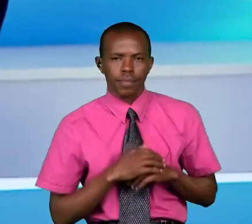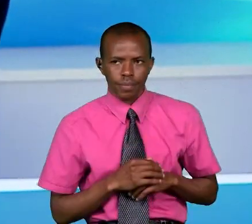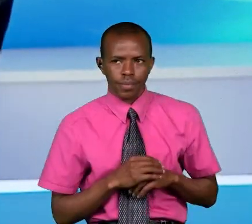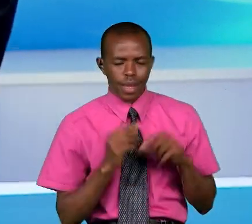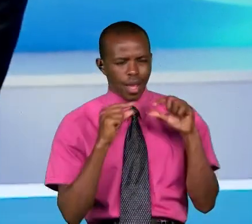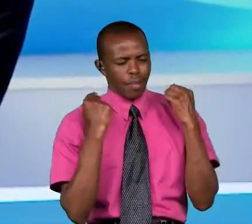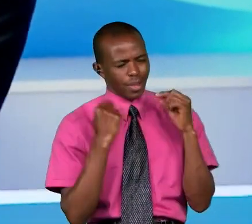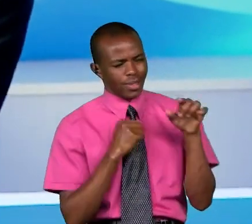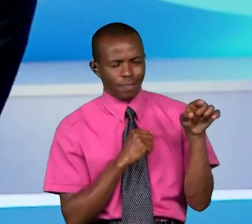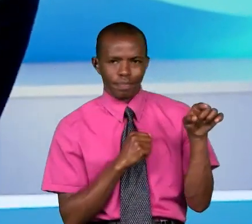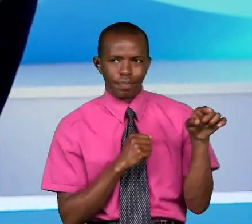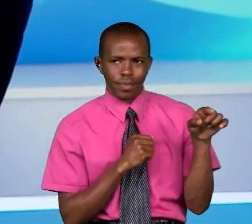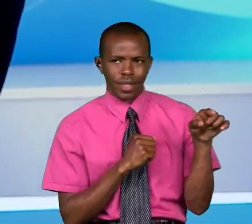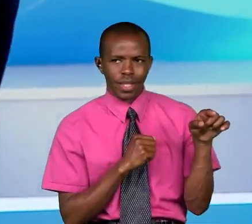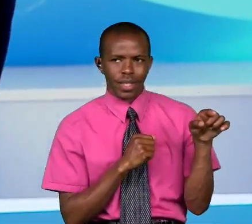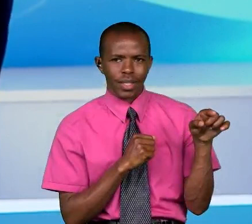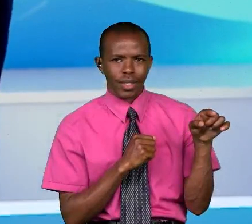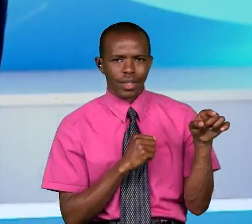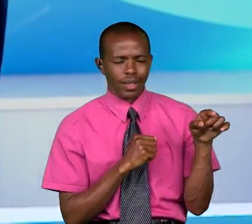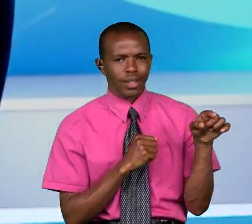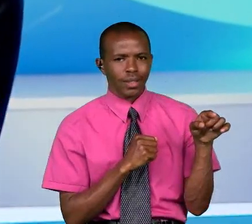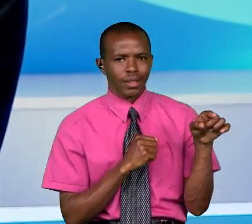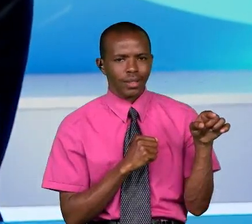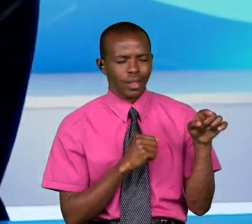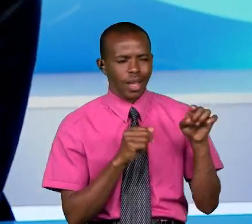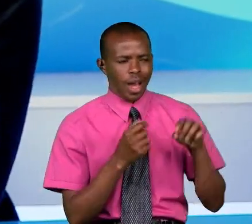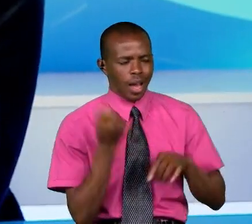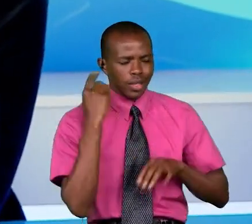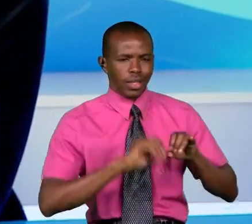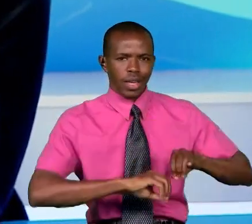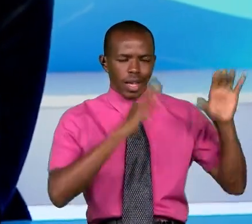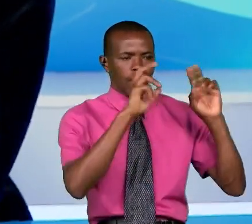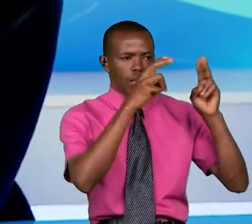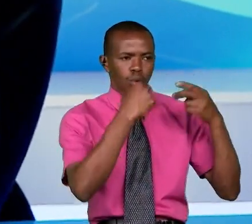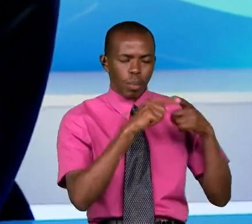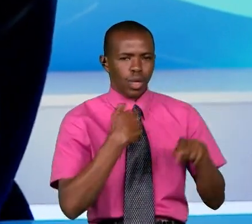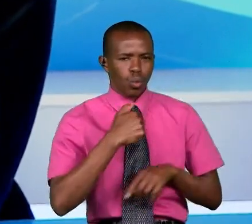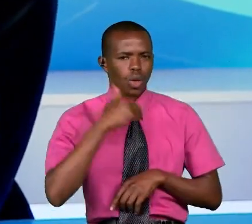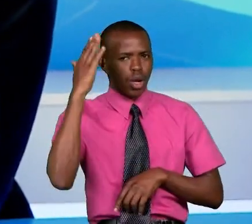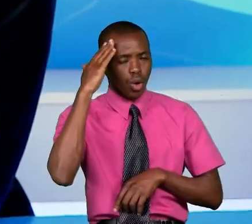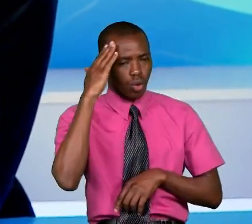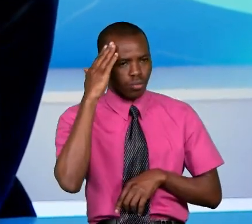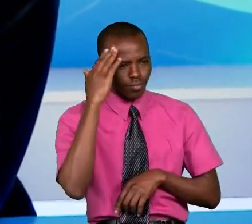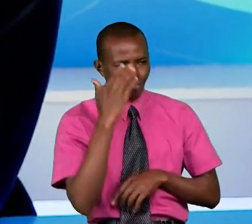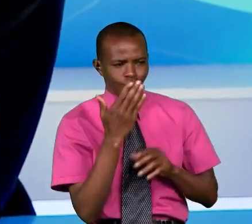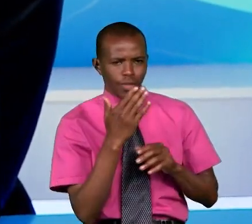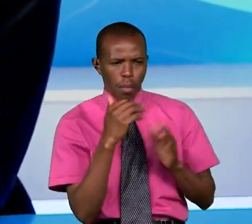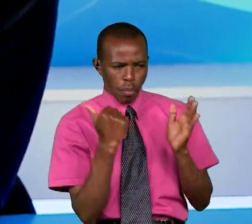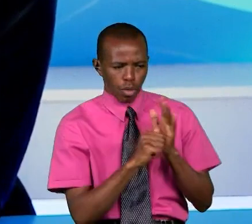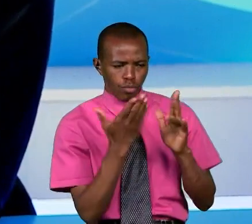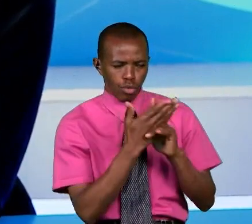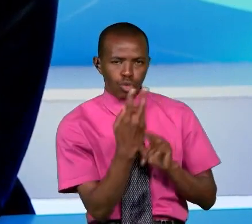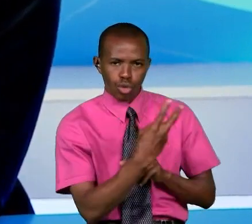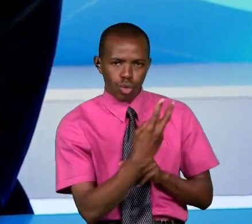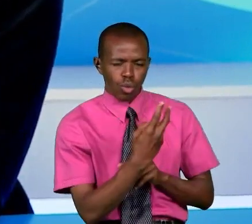Pastor Nathan is very diplomatic with this issue. Mm-hmm. But we know how things have been between the two leaders. Are